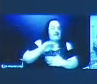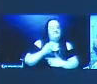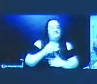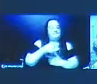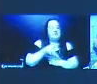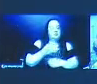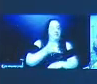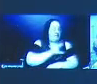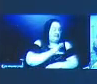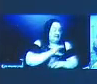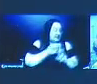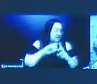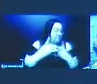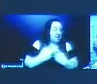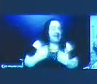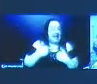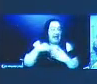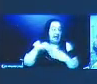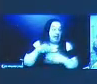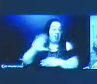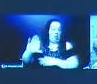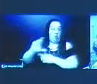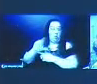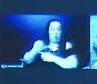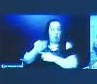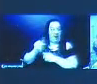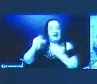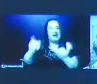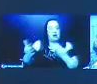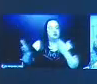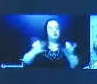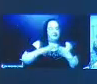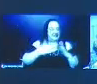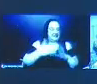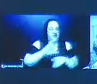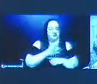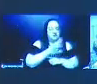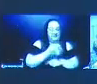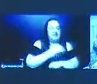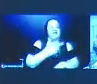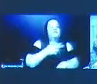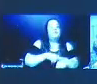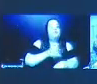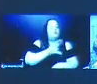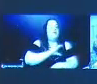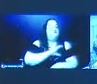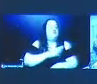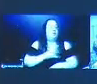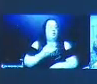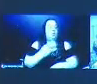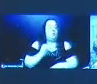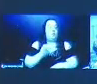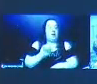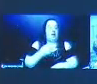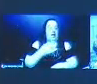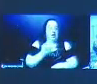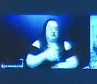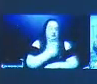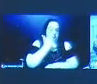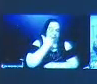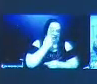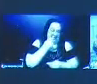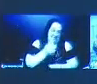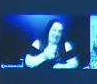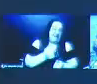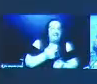Department had in their ranks, and now is serving the town of Cheverly. And of course, Officer Whitehouse just spent the better